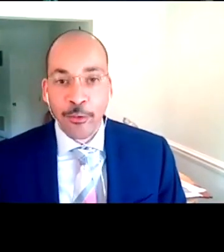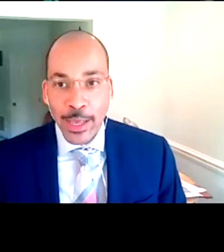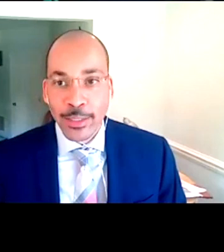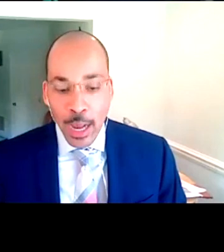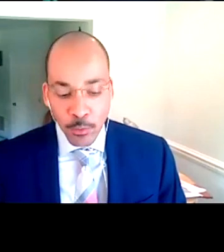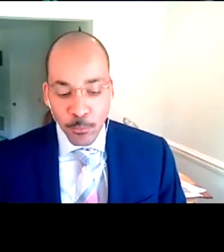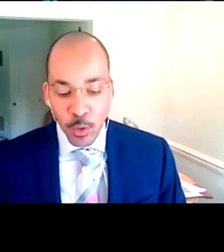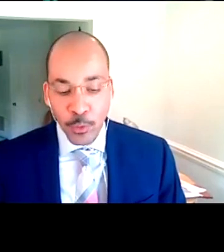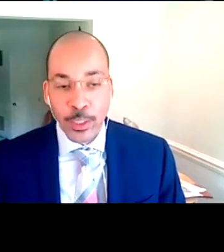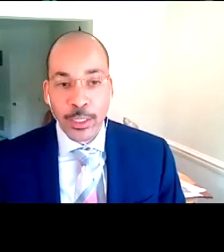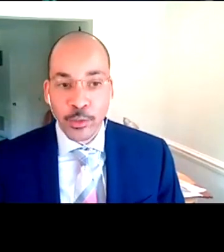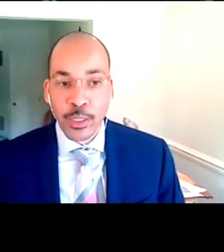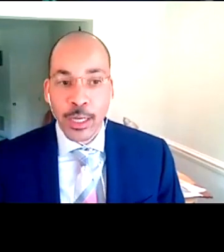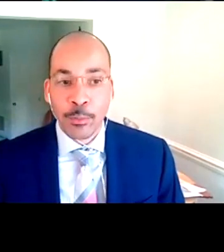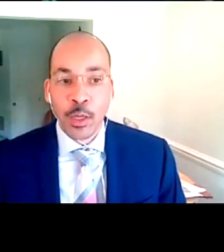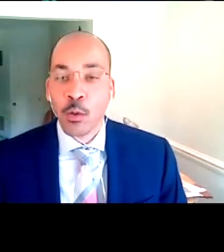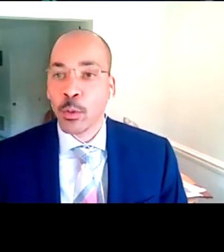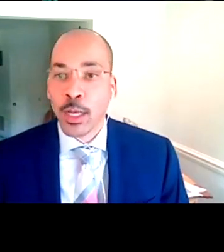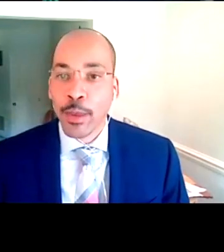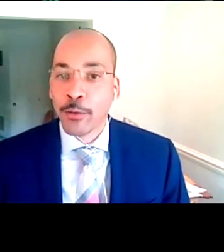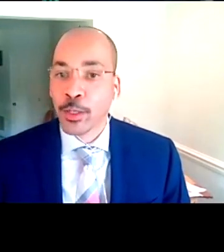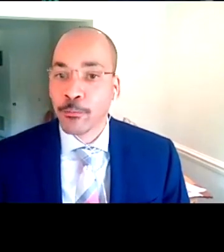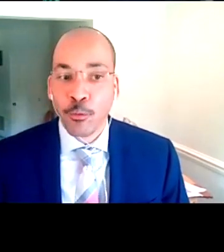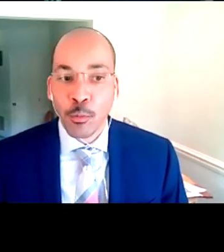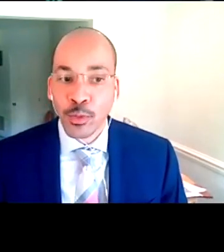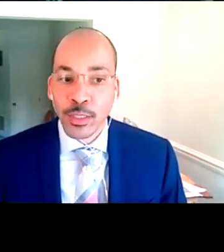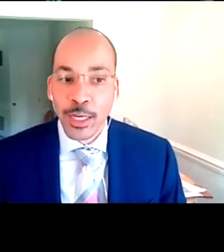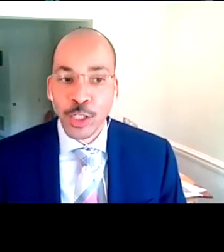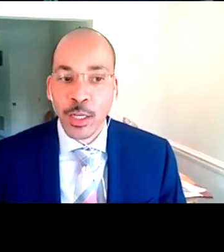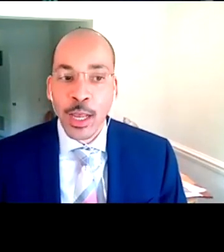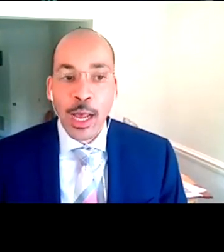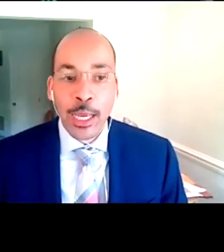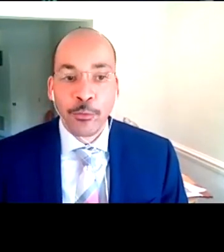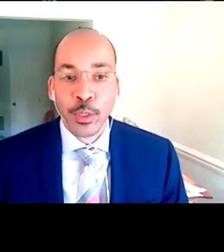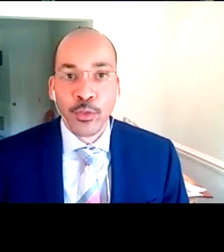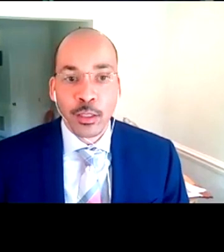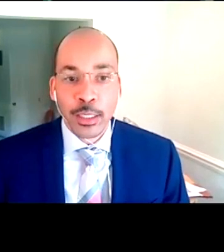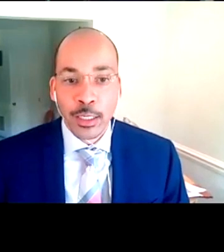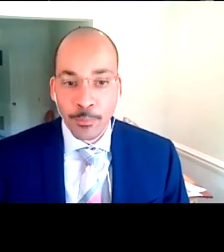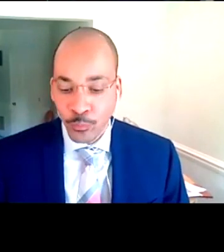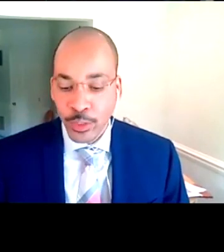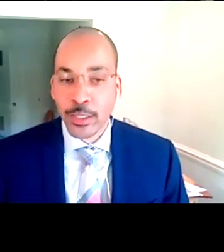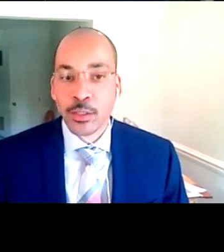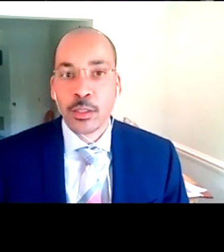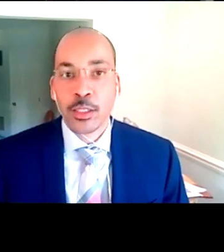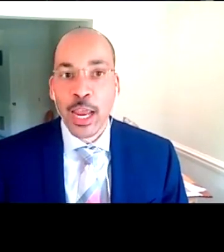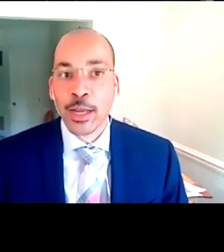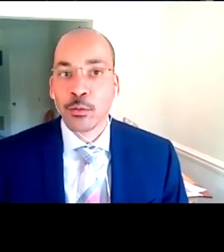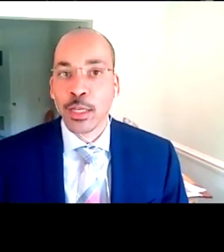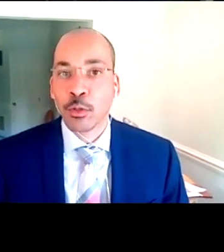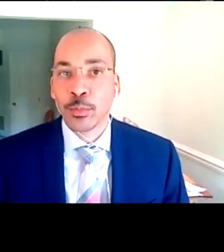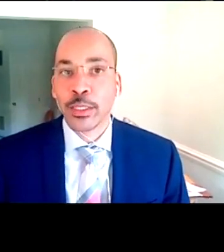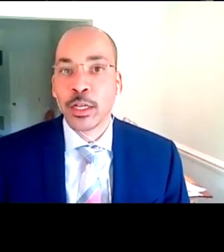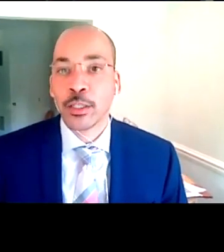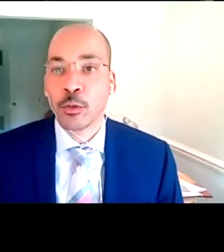at 4:30 Eastern time, we will come back for an informal discussion. I have put the link into the chat